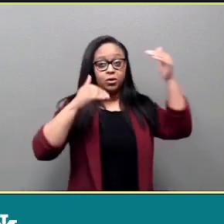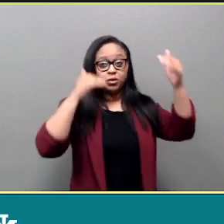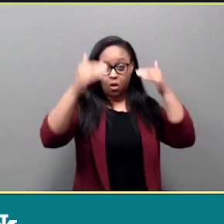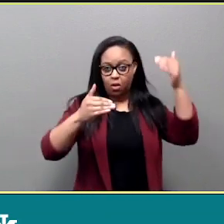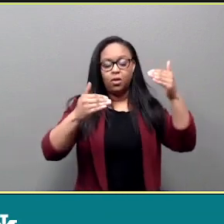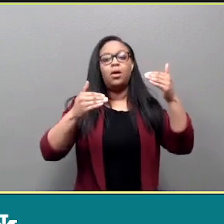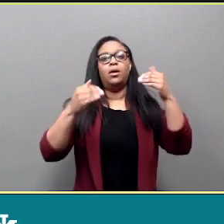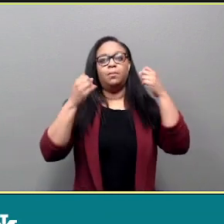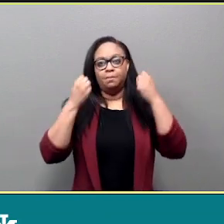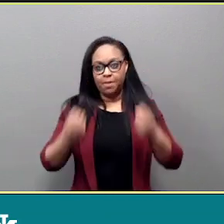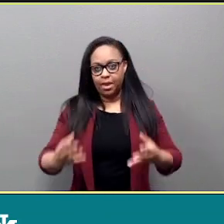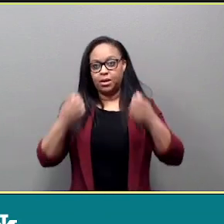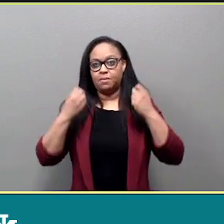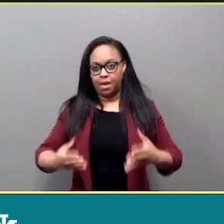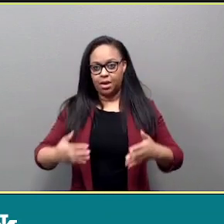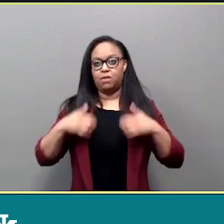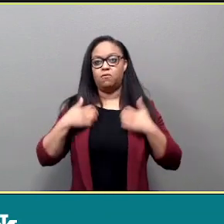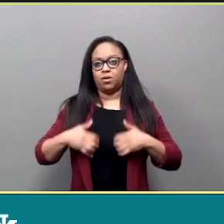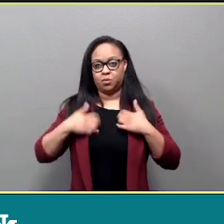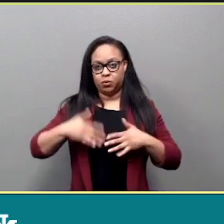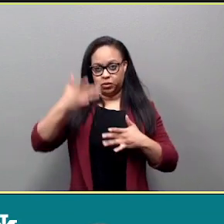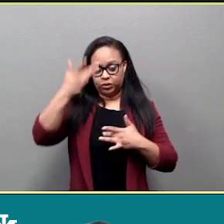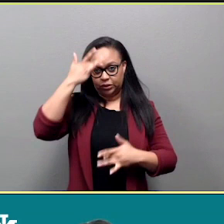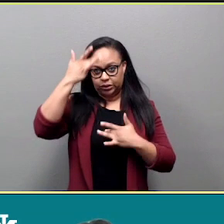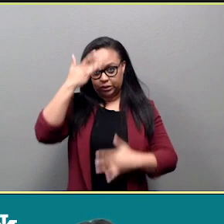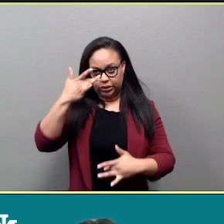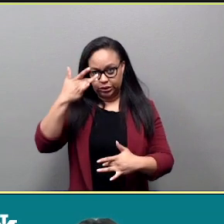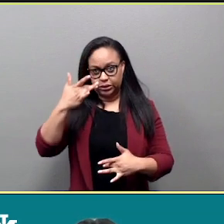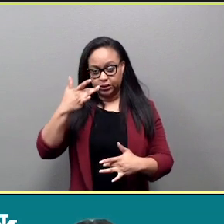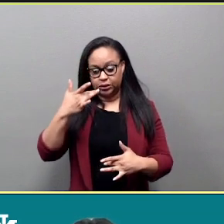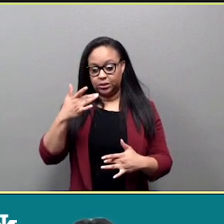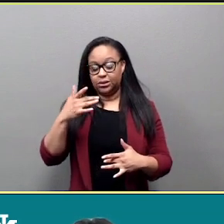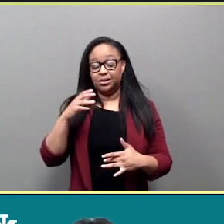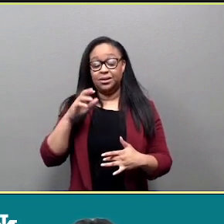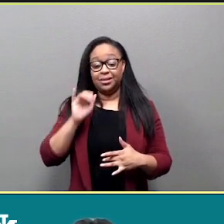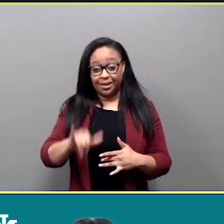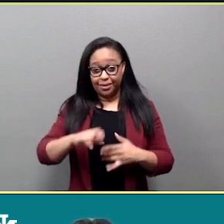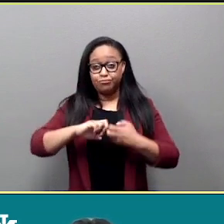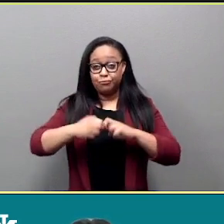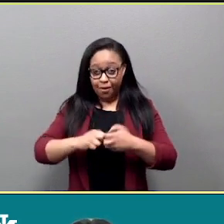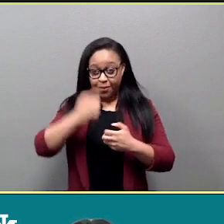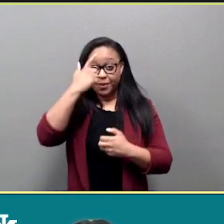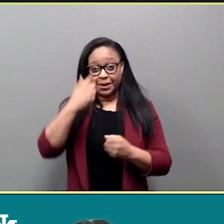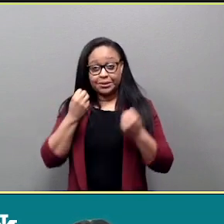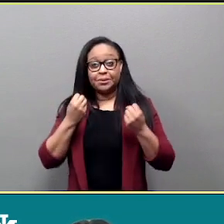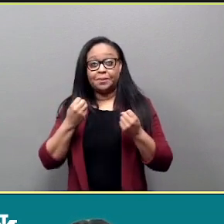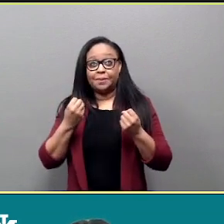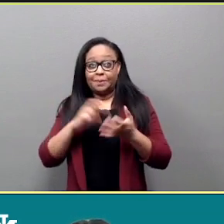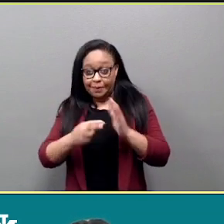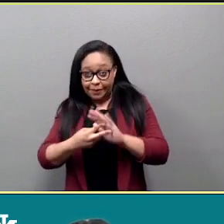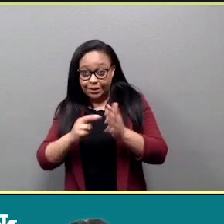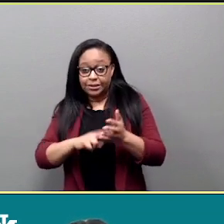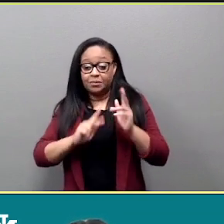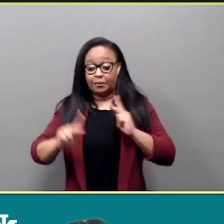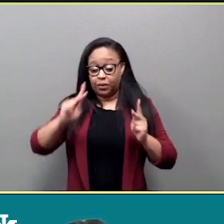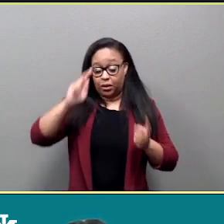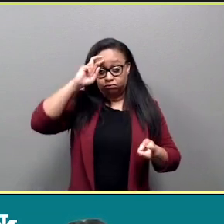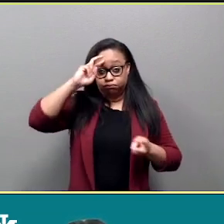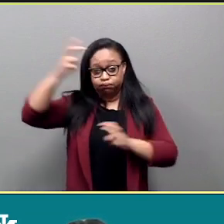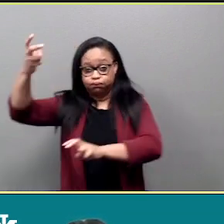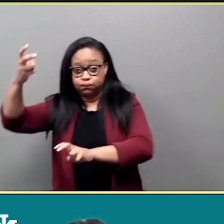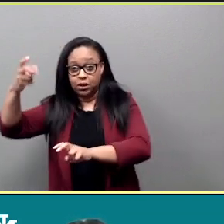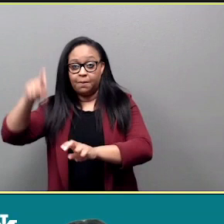substantially to the high volume in our hospitals. Within UNMH, SRMC, and UNM Children's